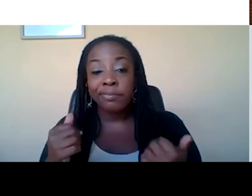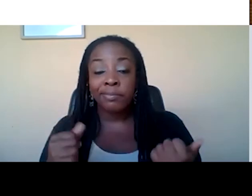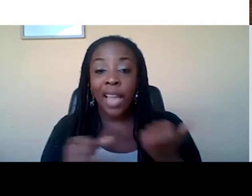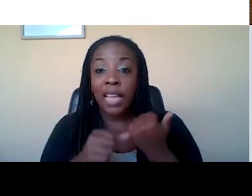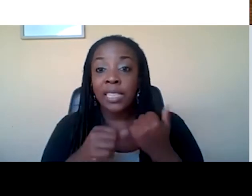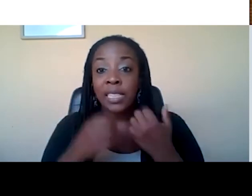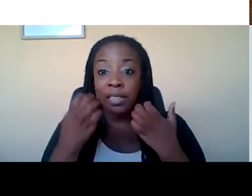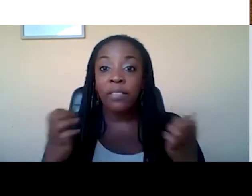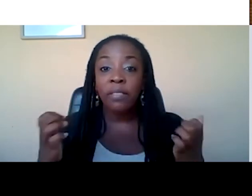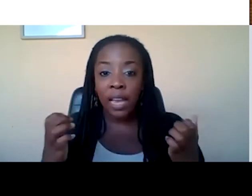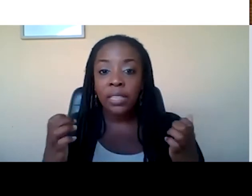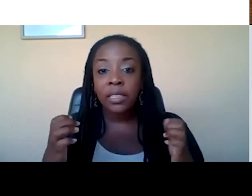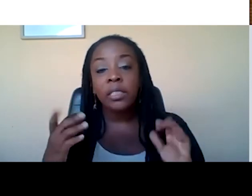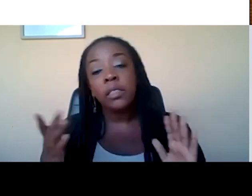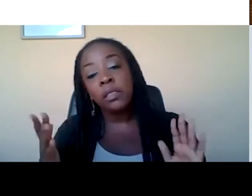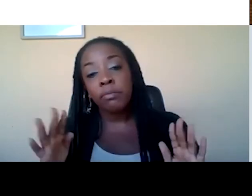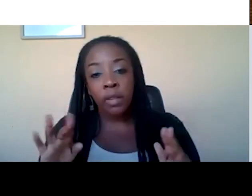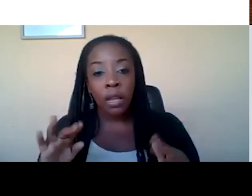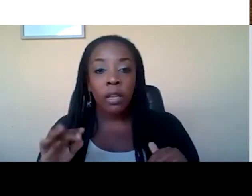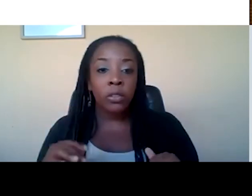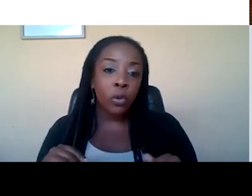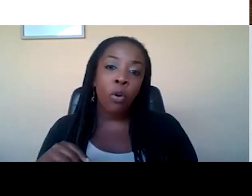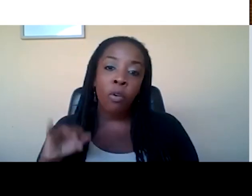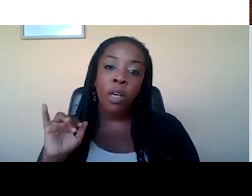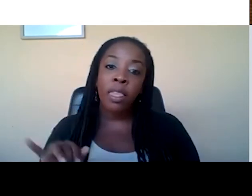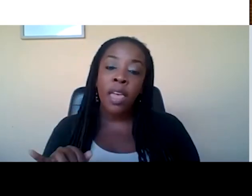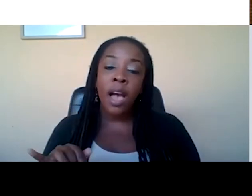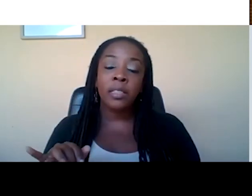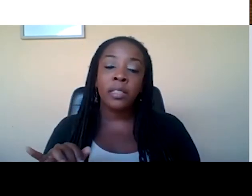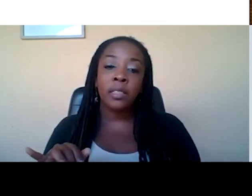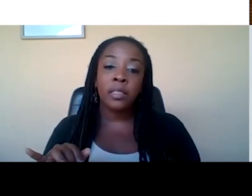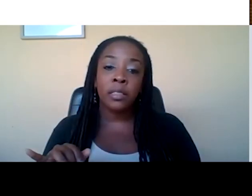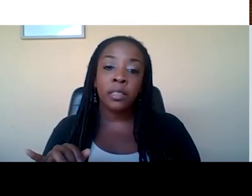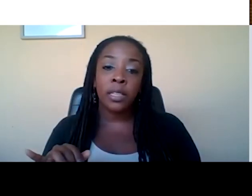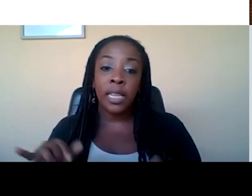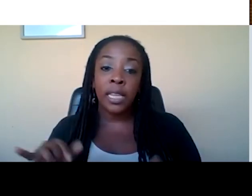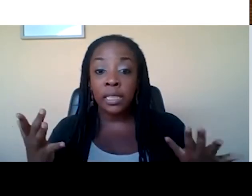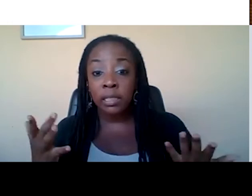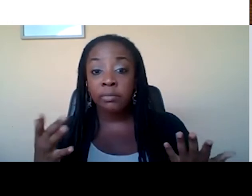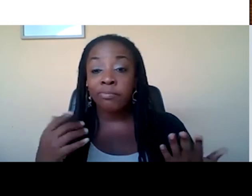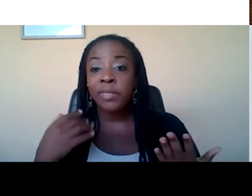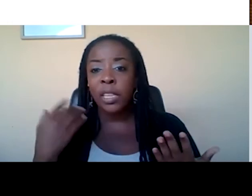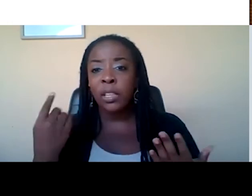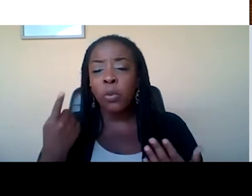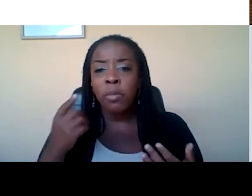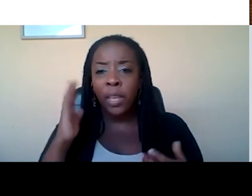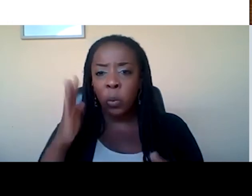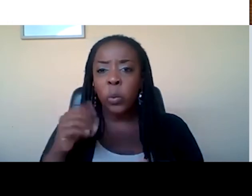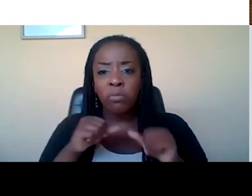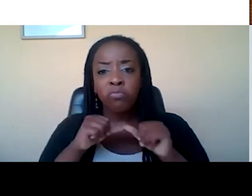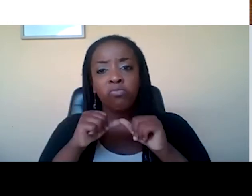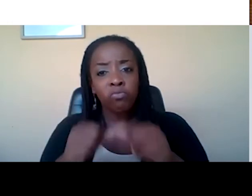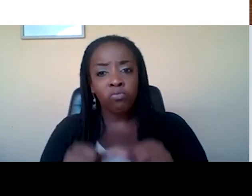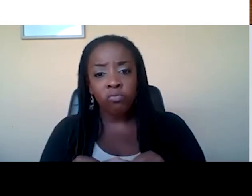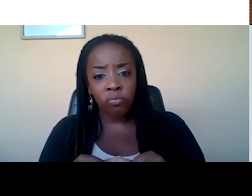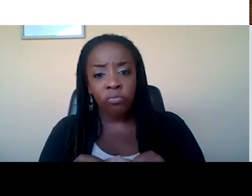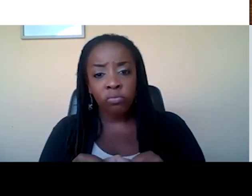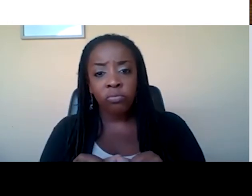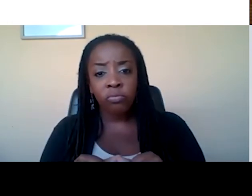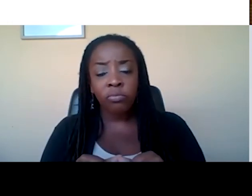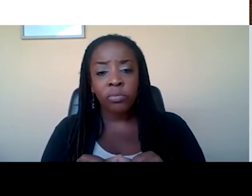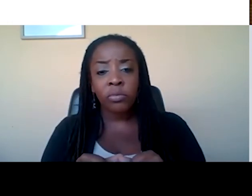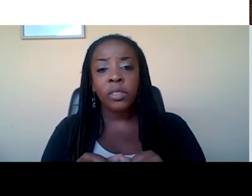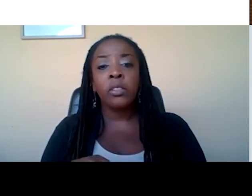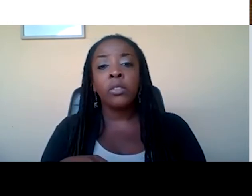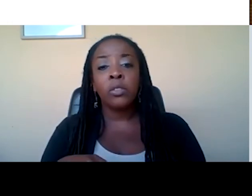So it's a measure that will certainly be ongoing. Of course, with limited funds. So we